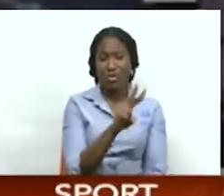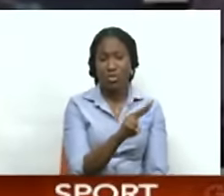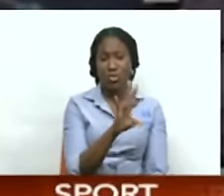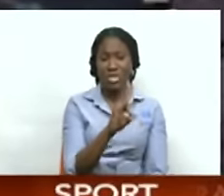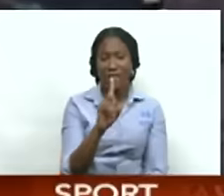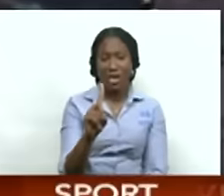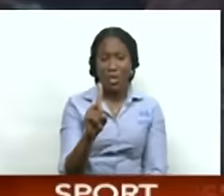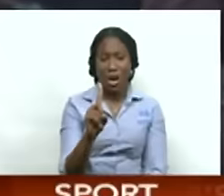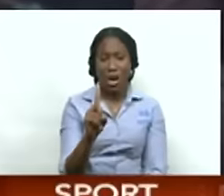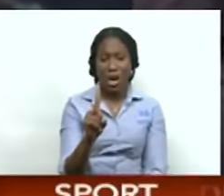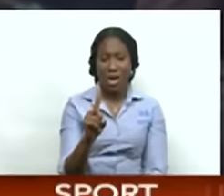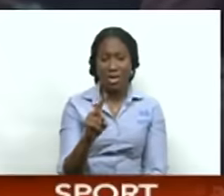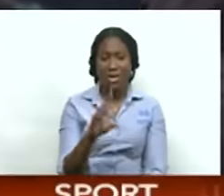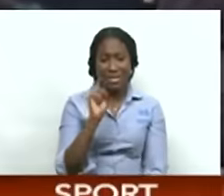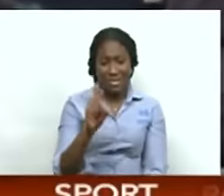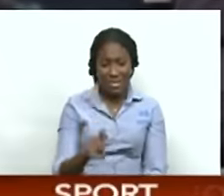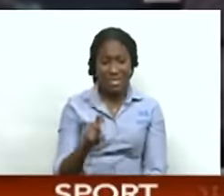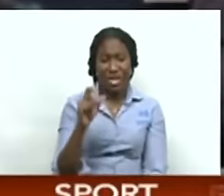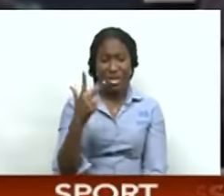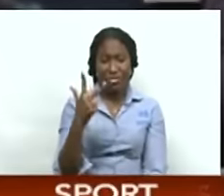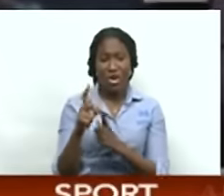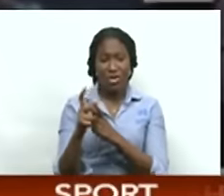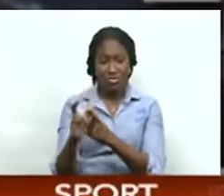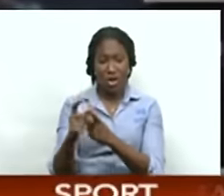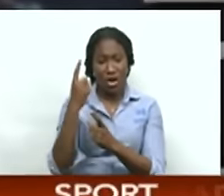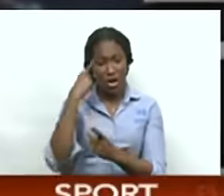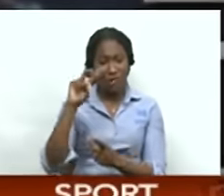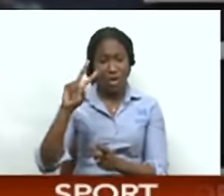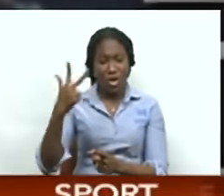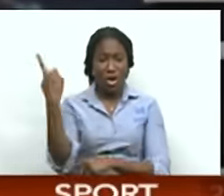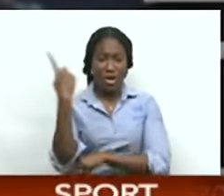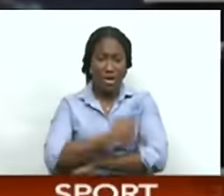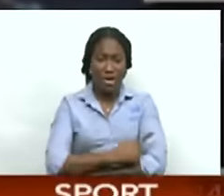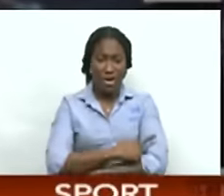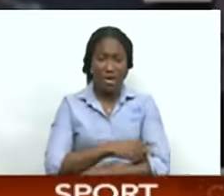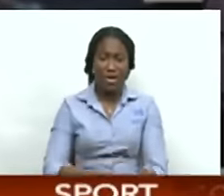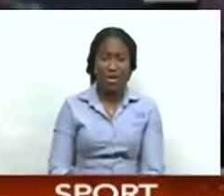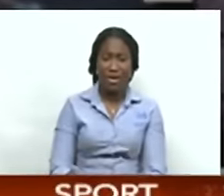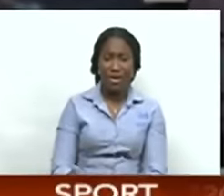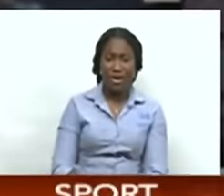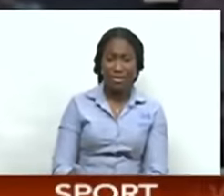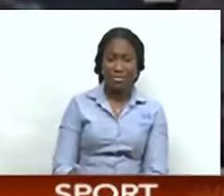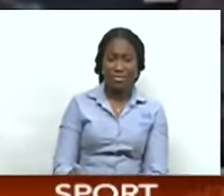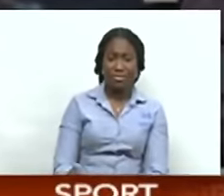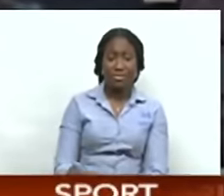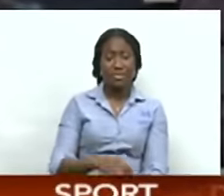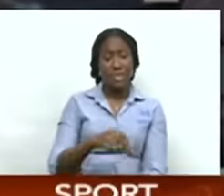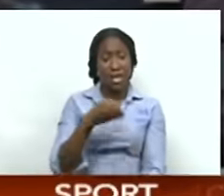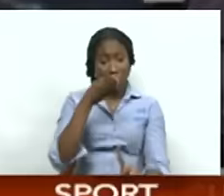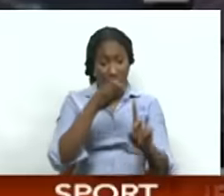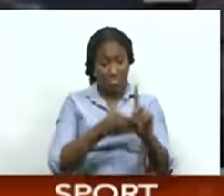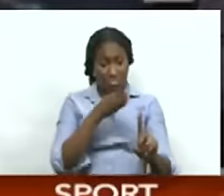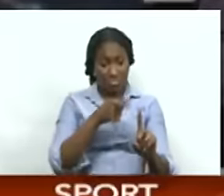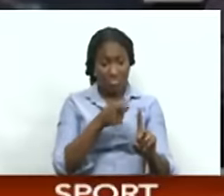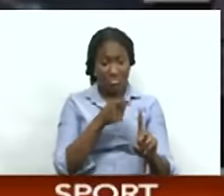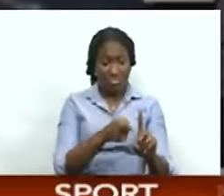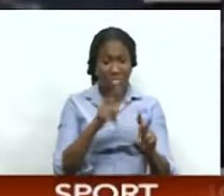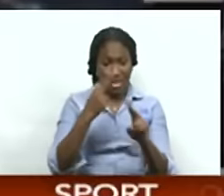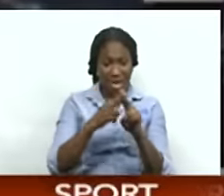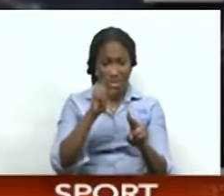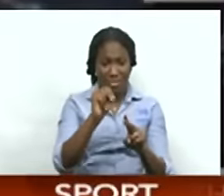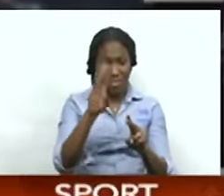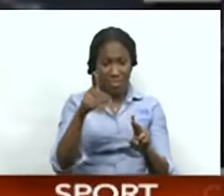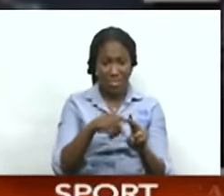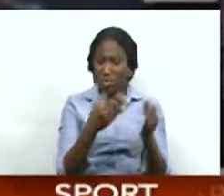by 3 runs heading into day 3. Nikolai Blackman has booked a spot in tonight's TIR Pro Swim Series Men's